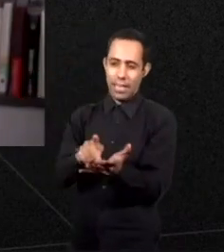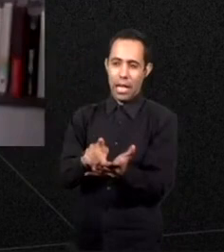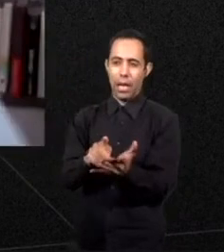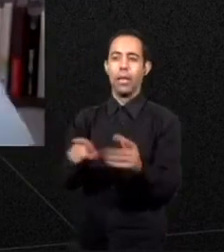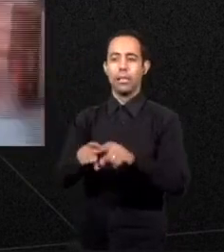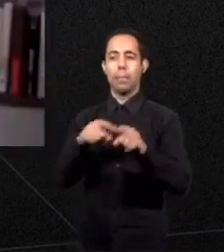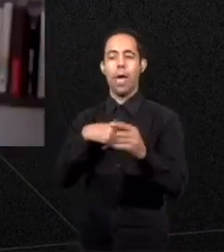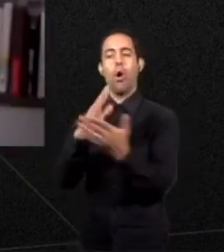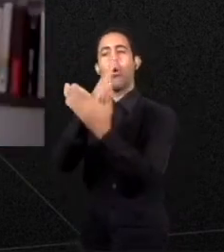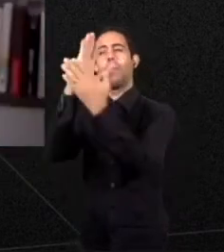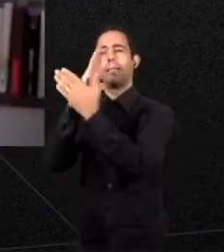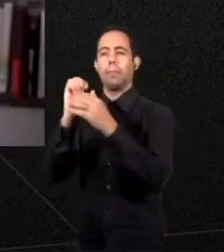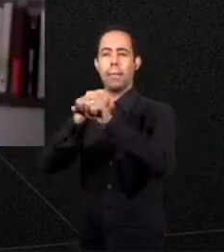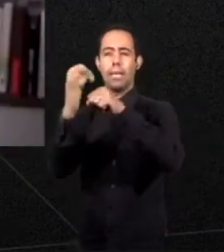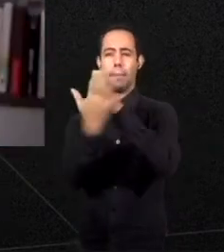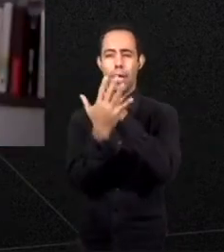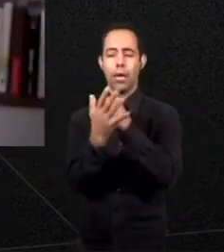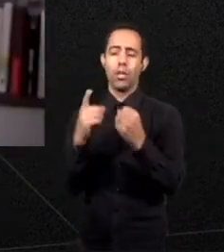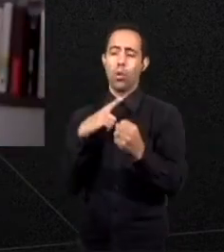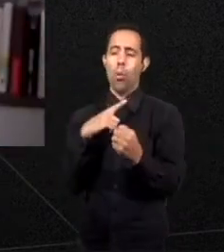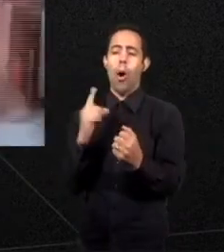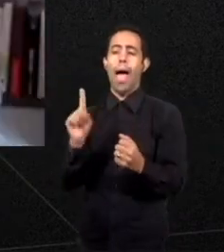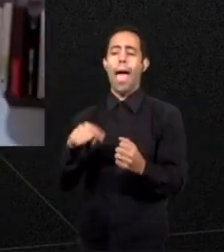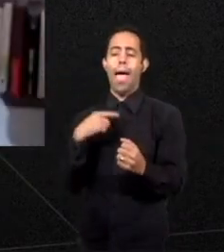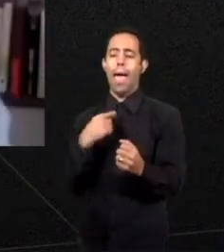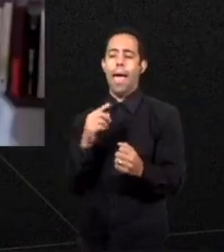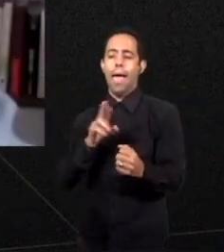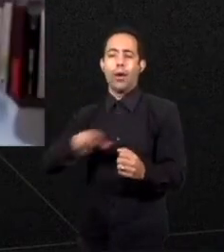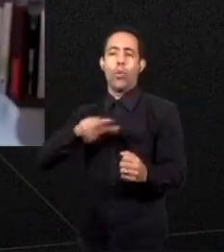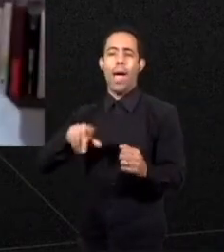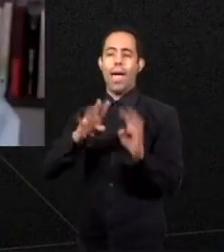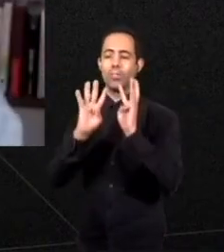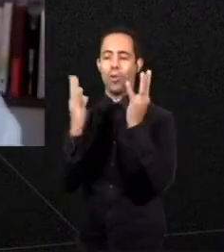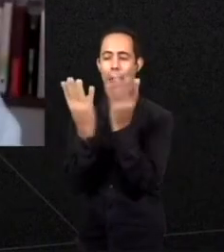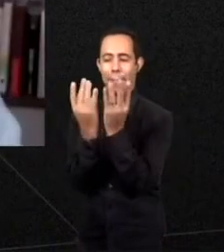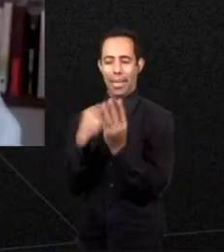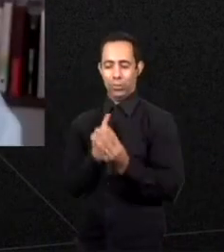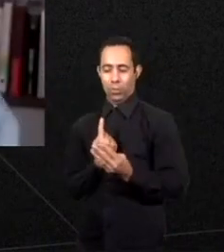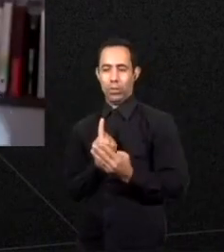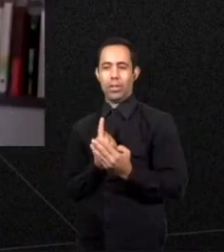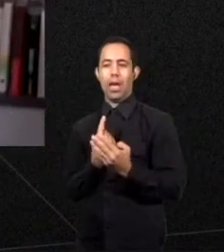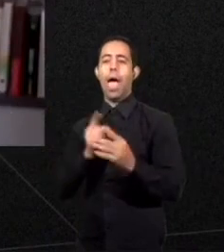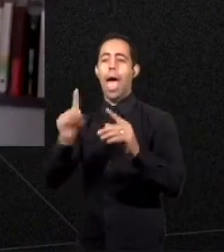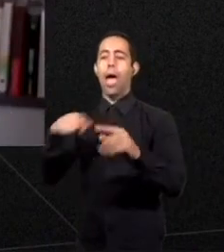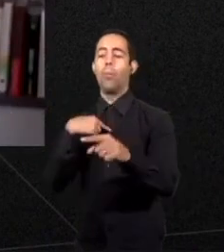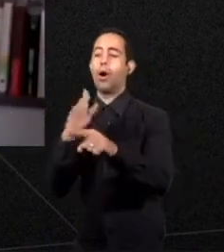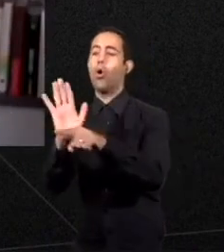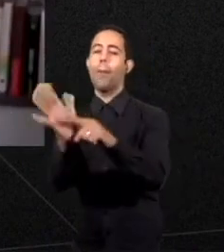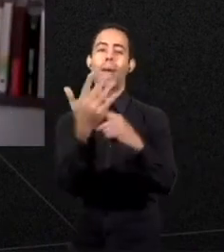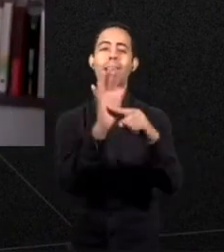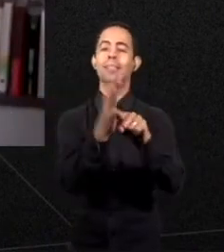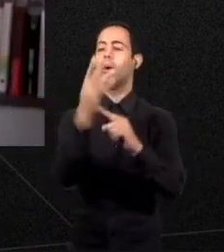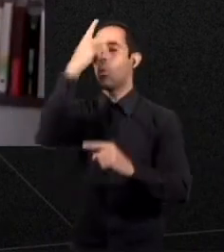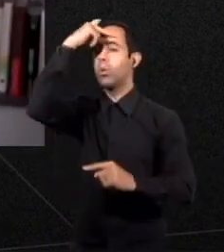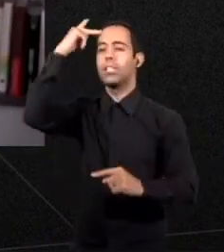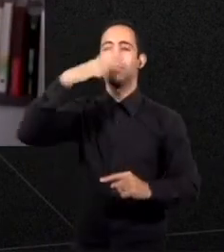not isolating yourself. It's cooperating with other people. It's sharing